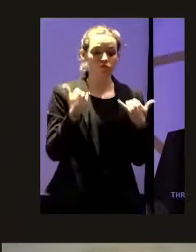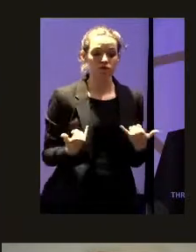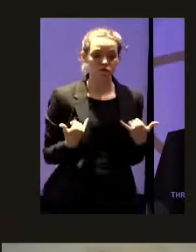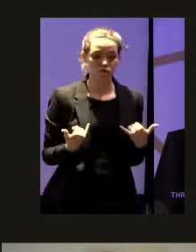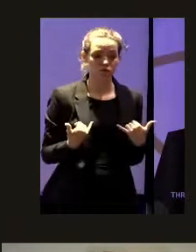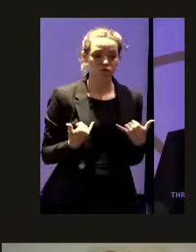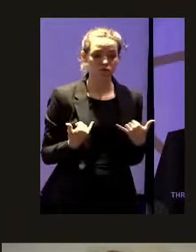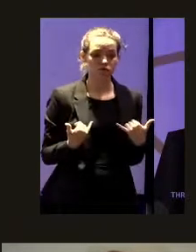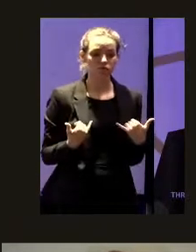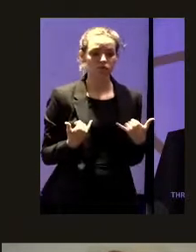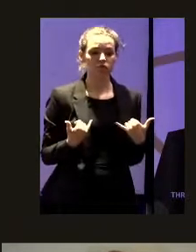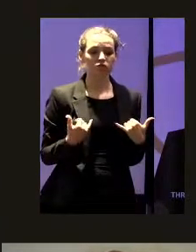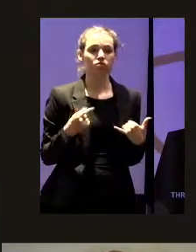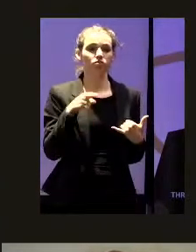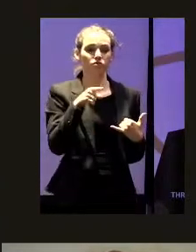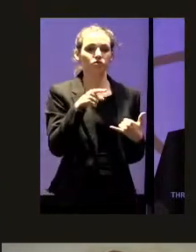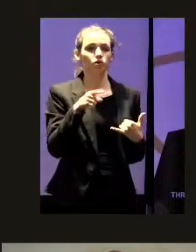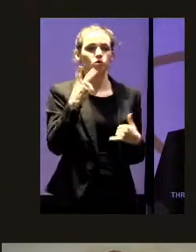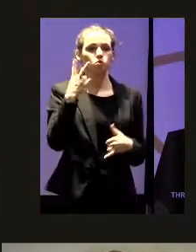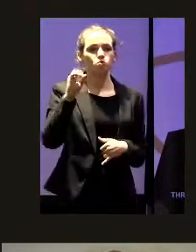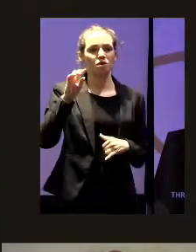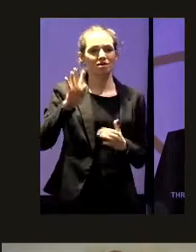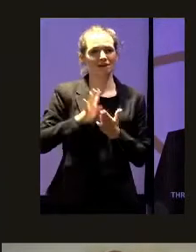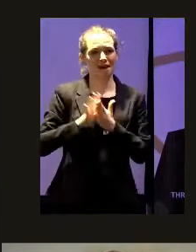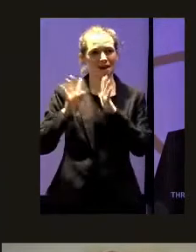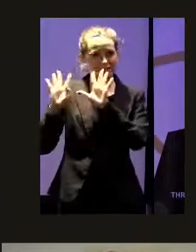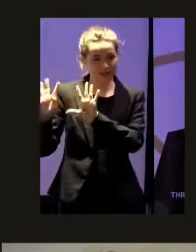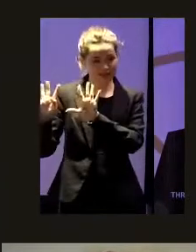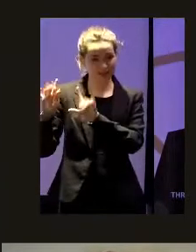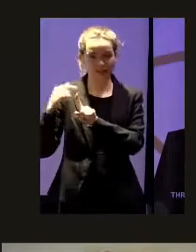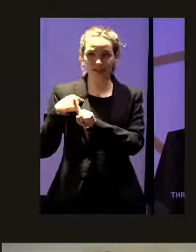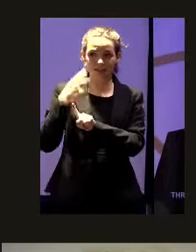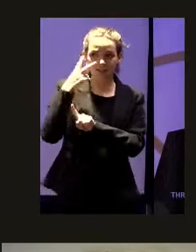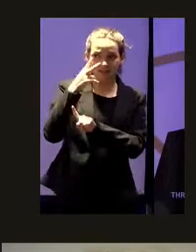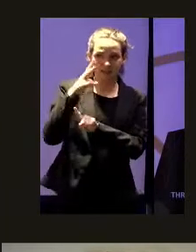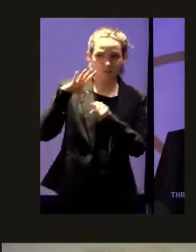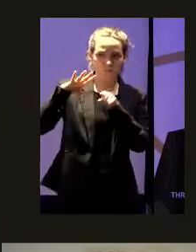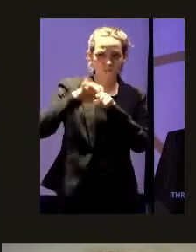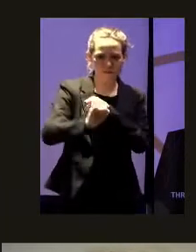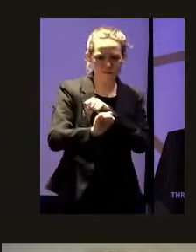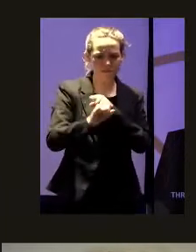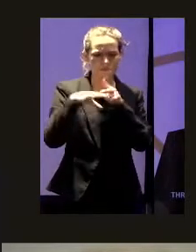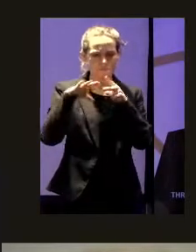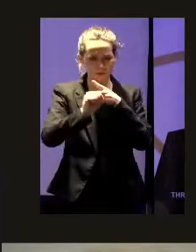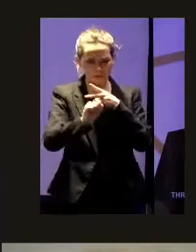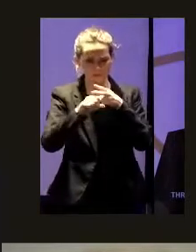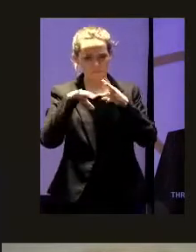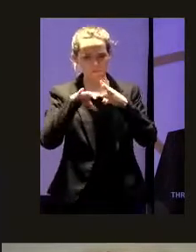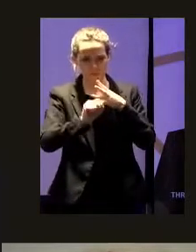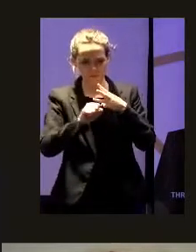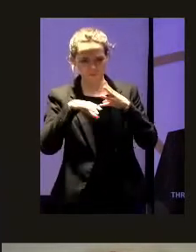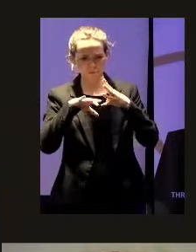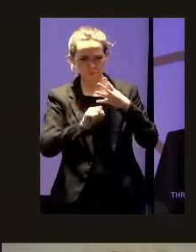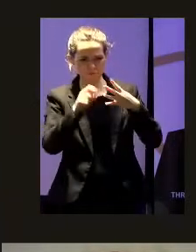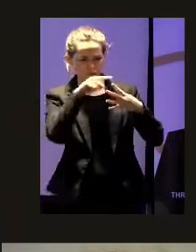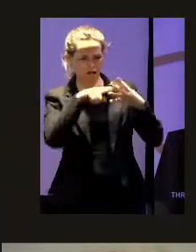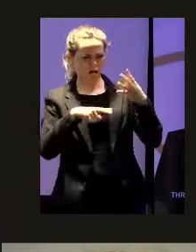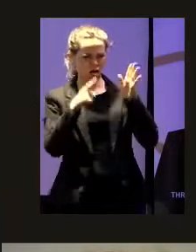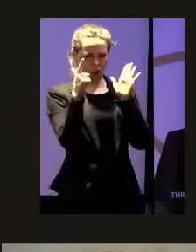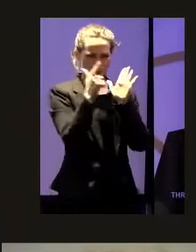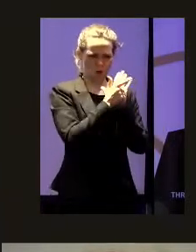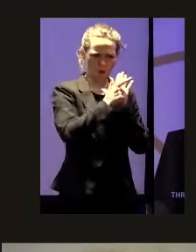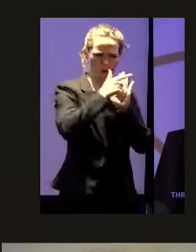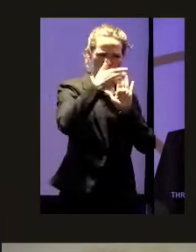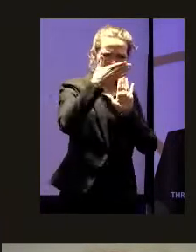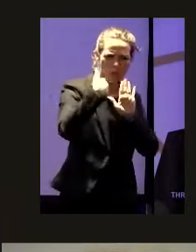when council met in 2019, identified a number of gaps within the legislation.